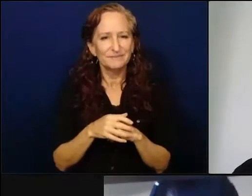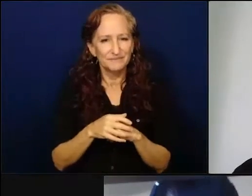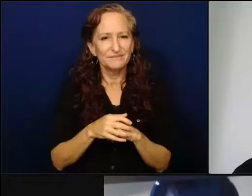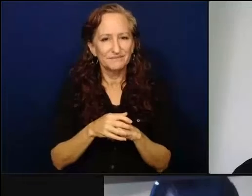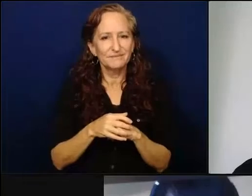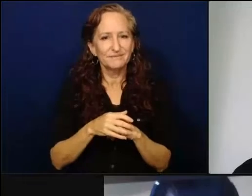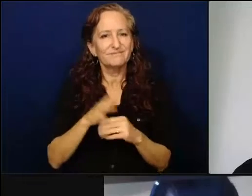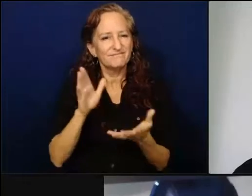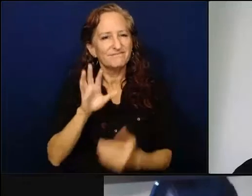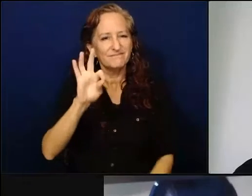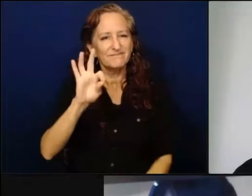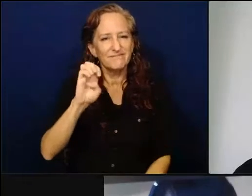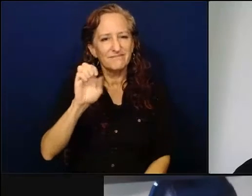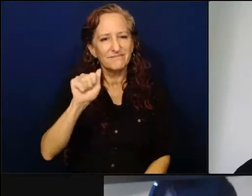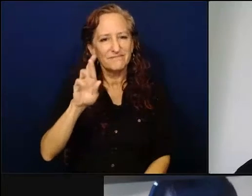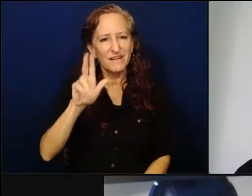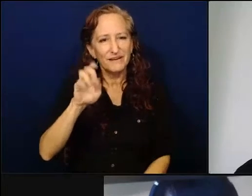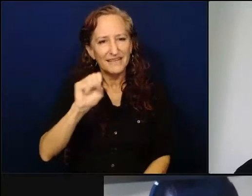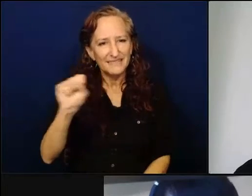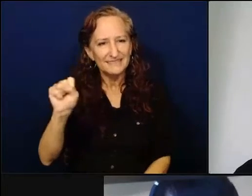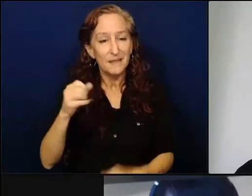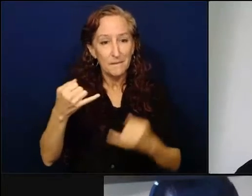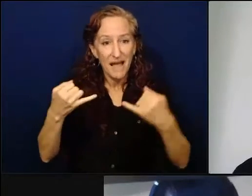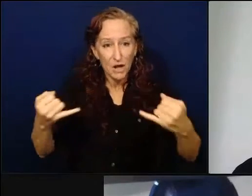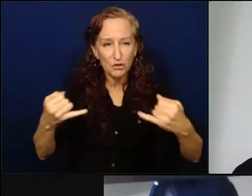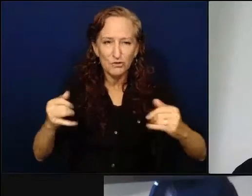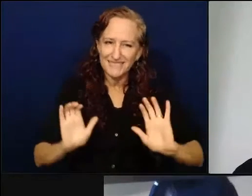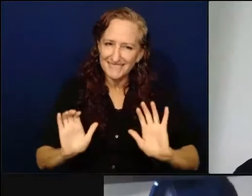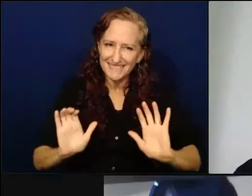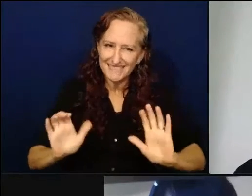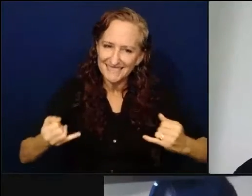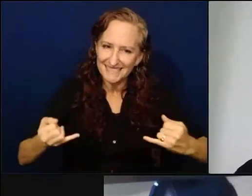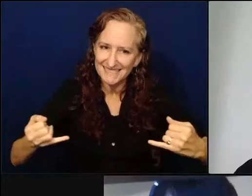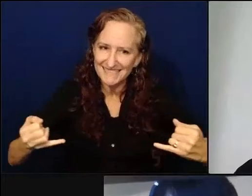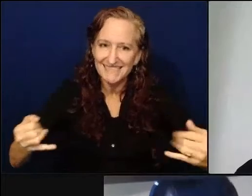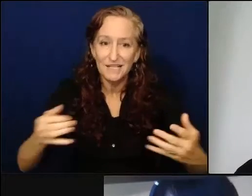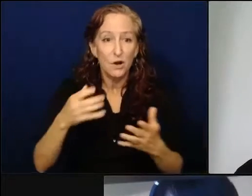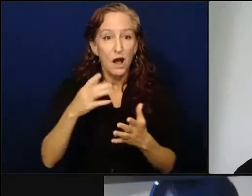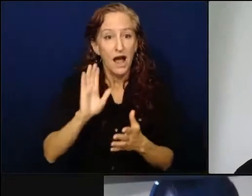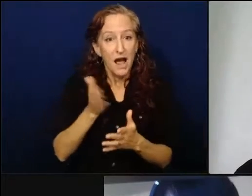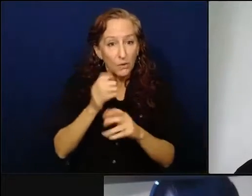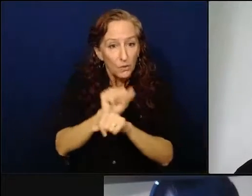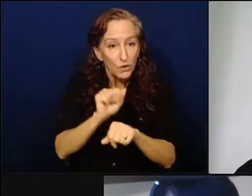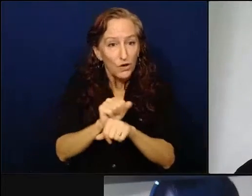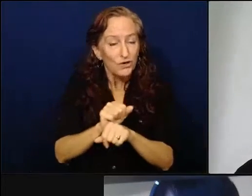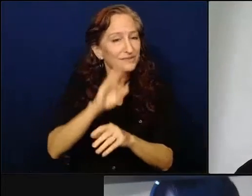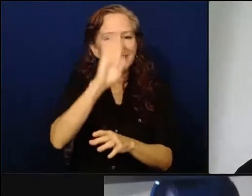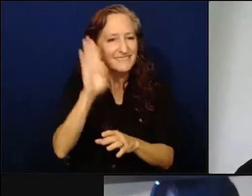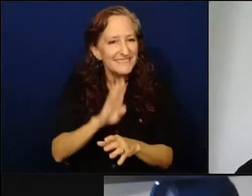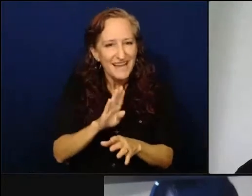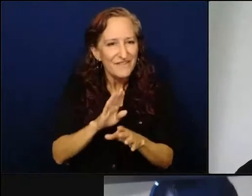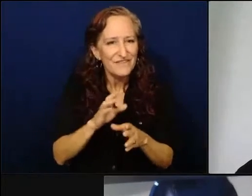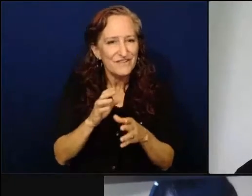being fearless and pushing the boundaries, because a lot of what we do has never been done before. So it's greenfield,